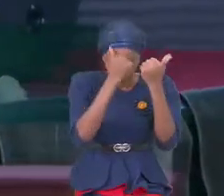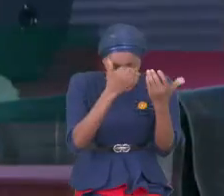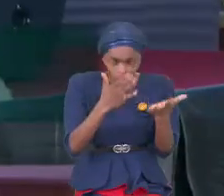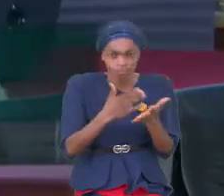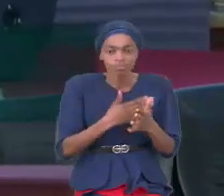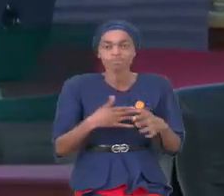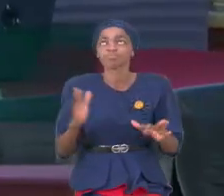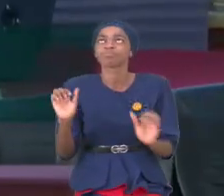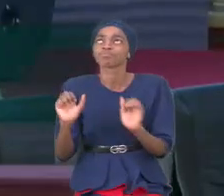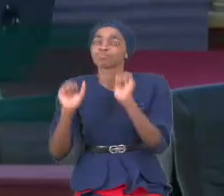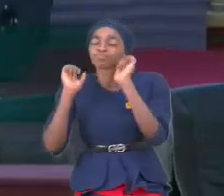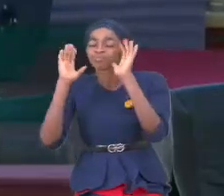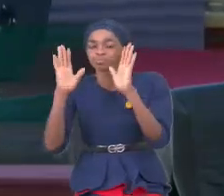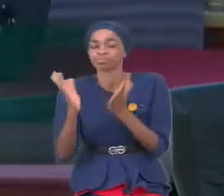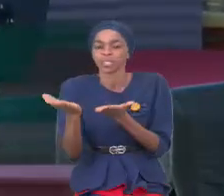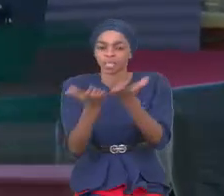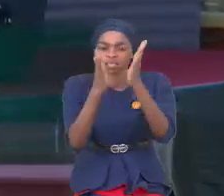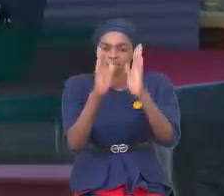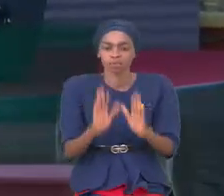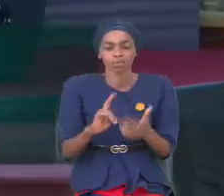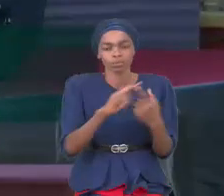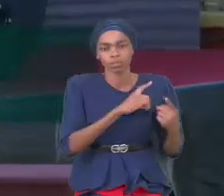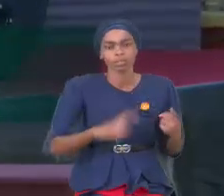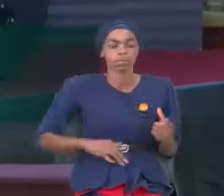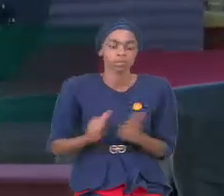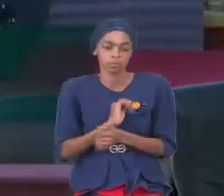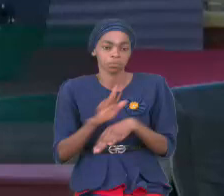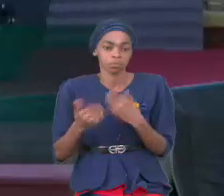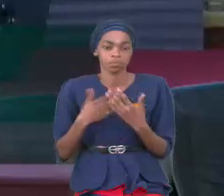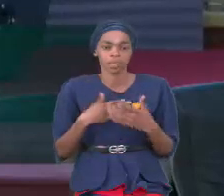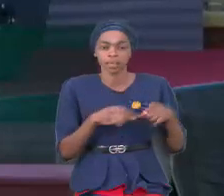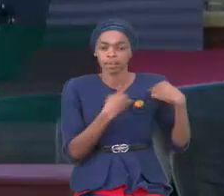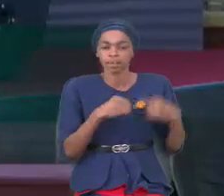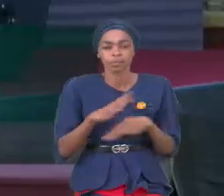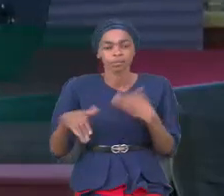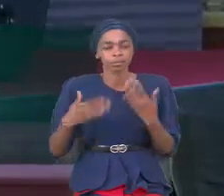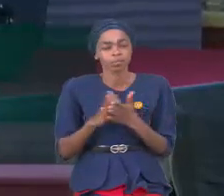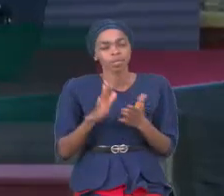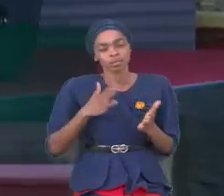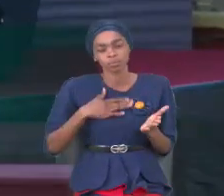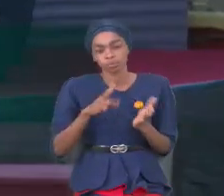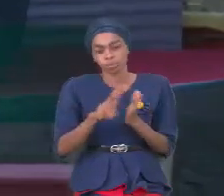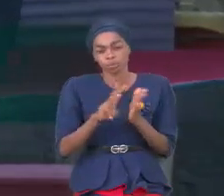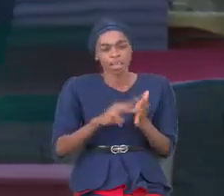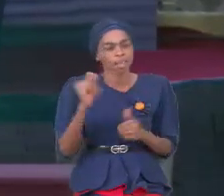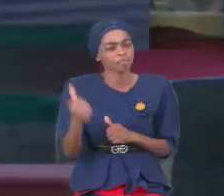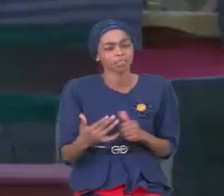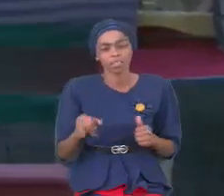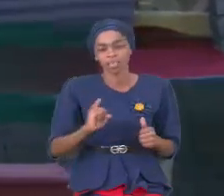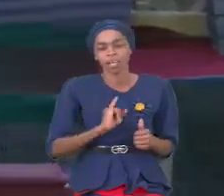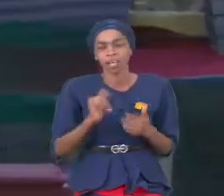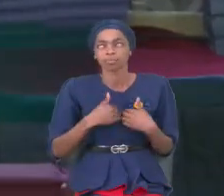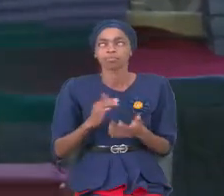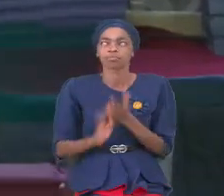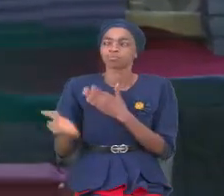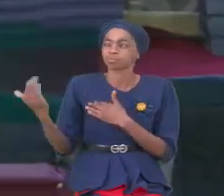the Lord, that all my heart, all my will, all my mind, everything I have, my past, my